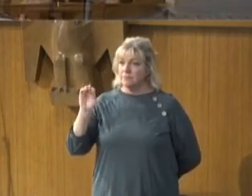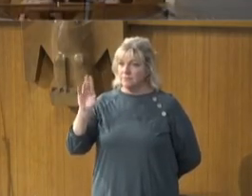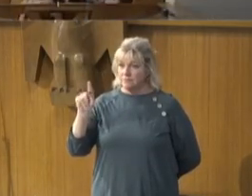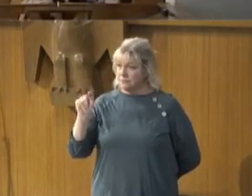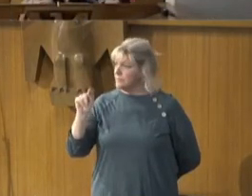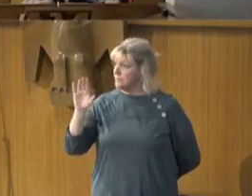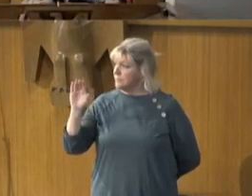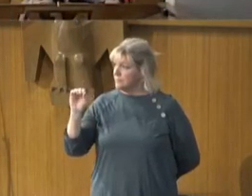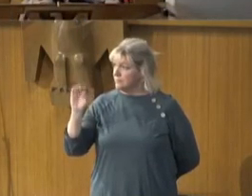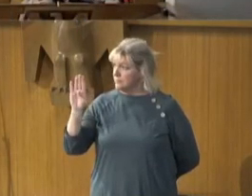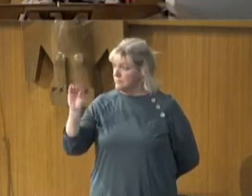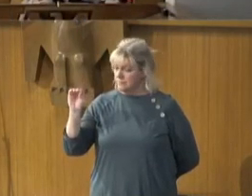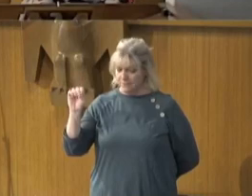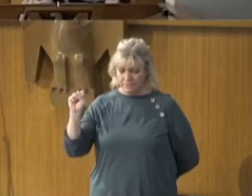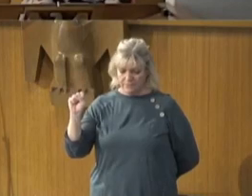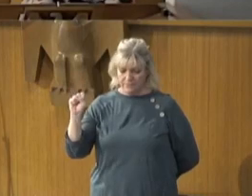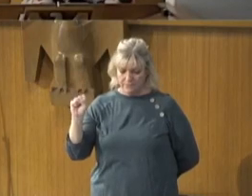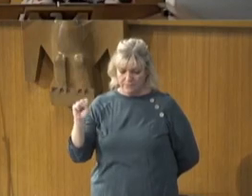Robert Kobos.